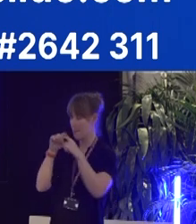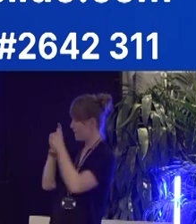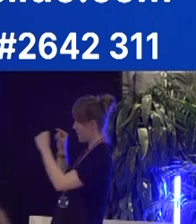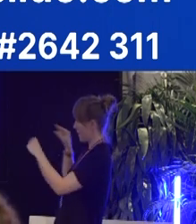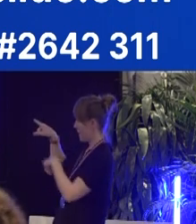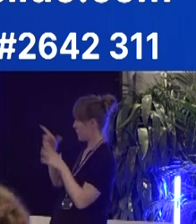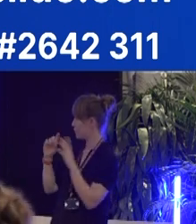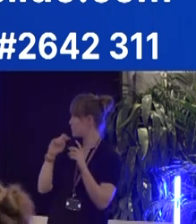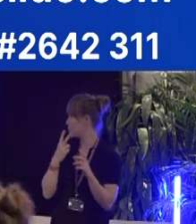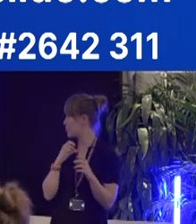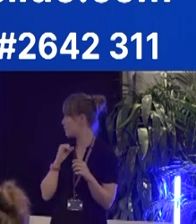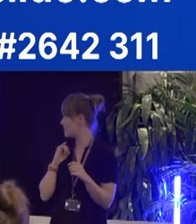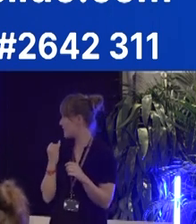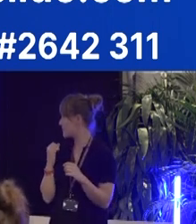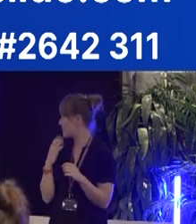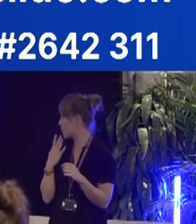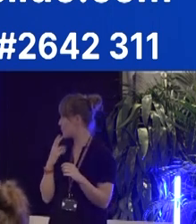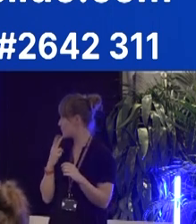is